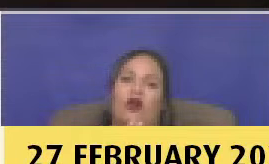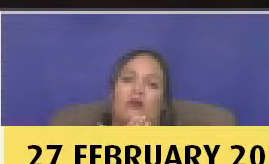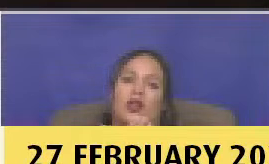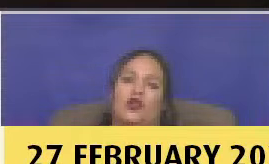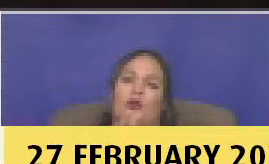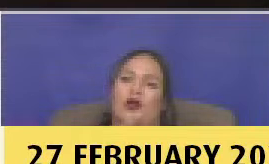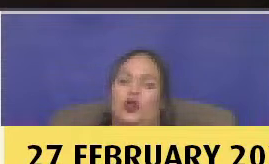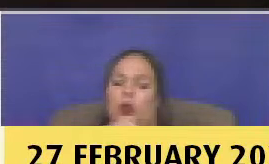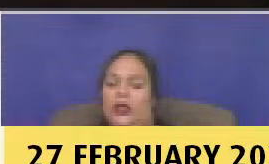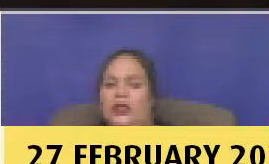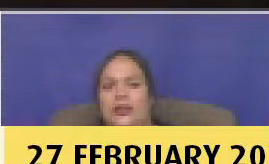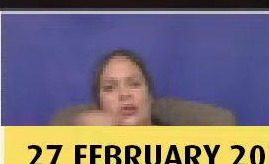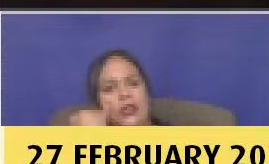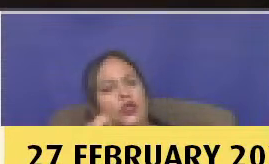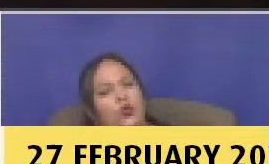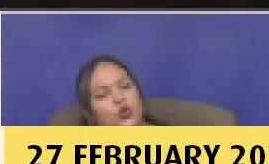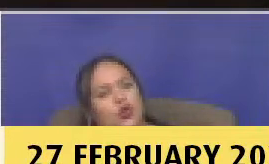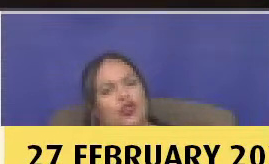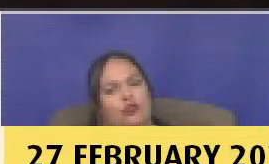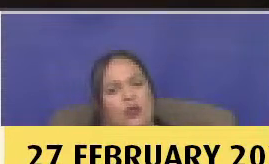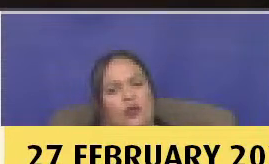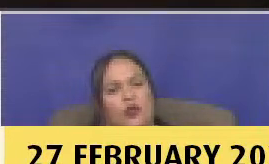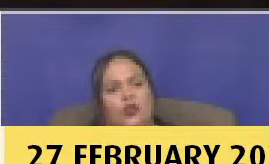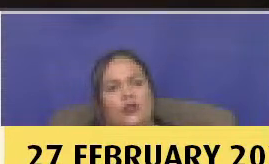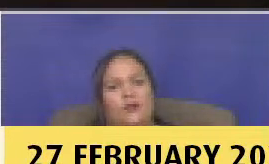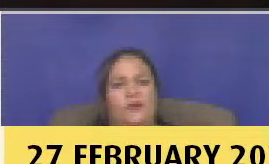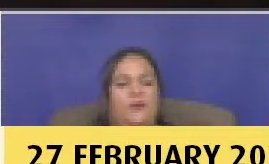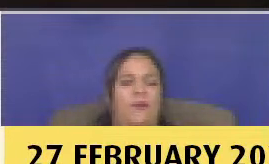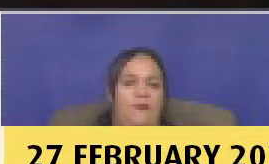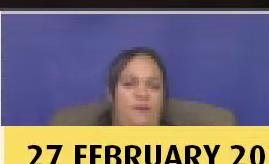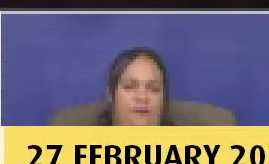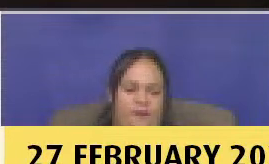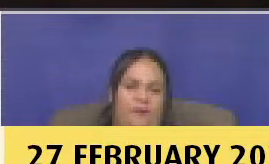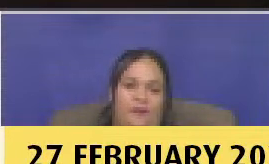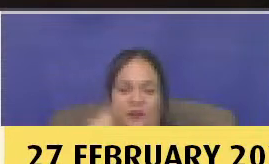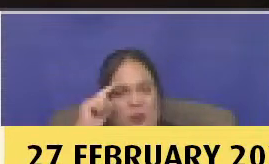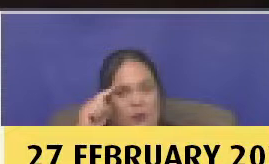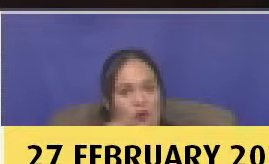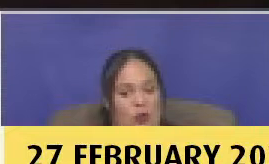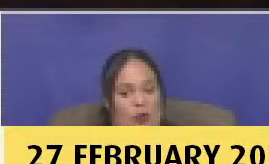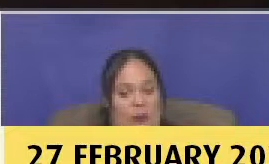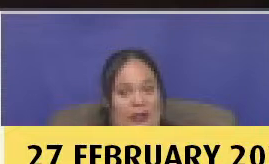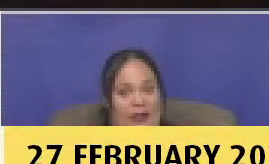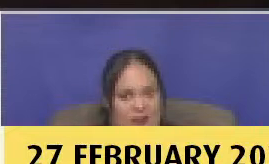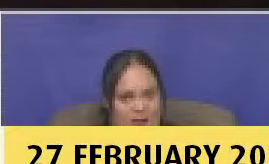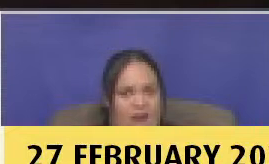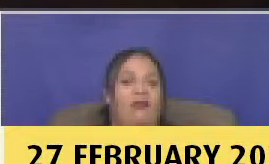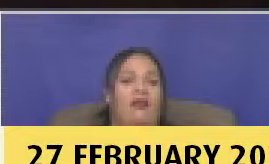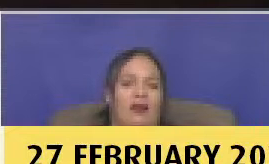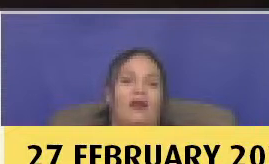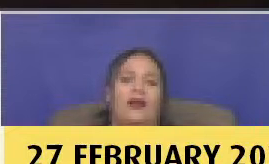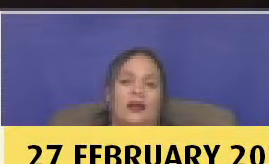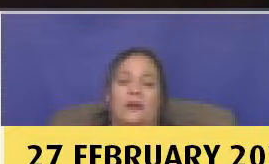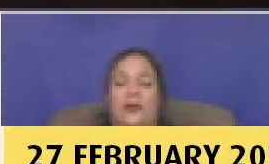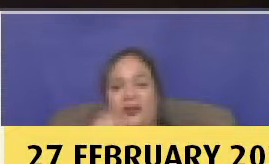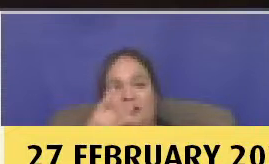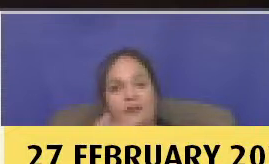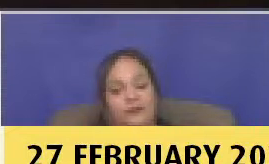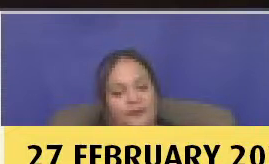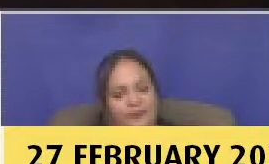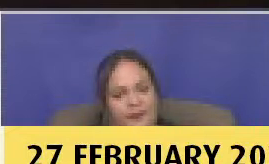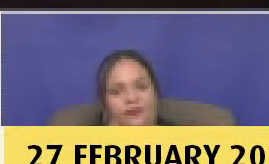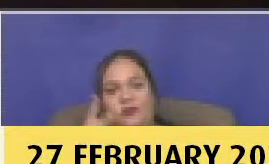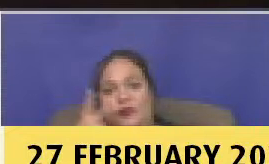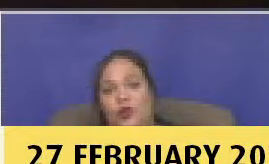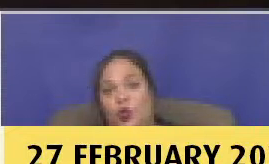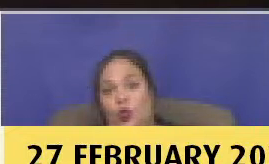your insights, your ideas, and your passions with us. And as a Portfolio Committee, as I've indicated, over the